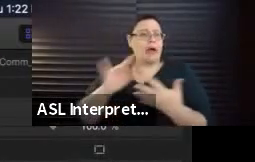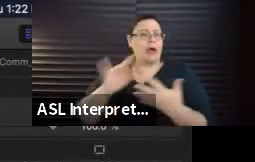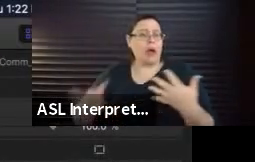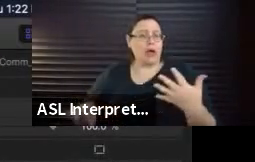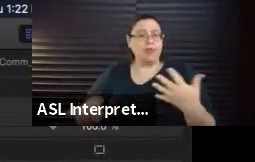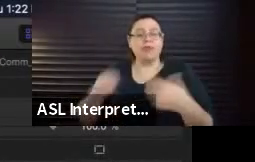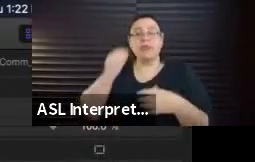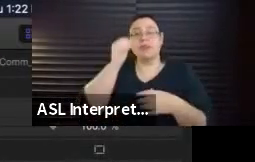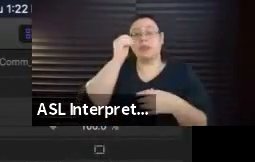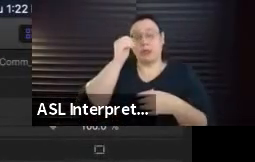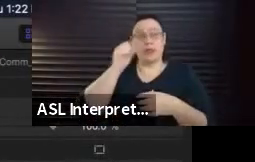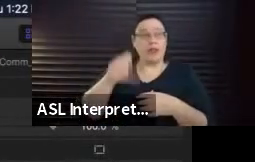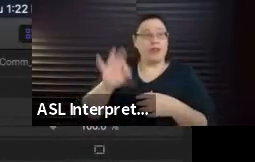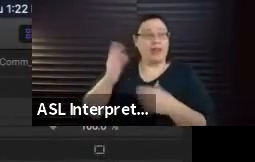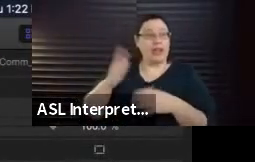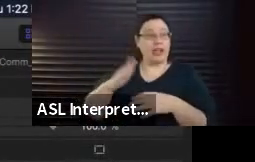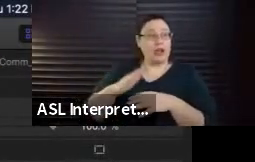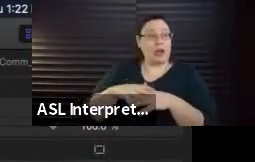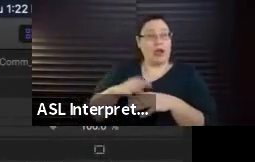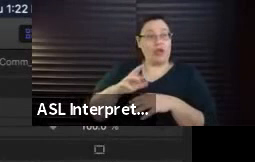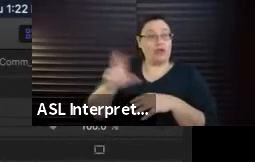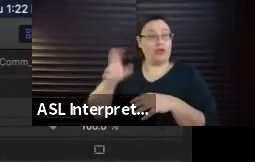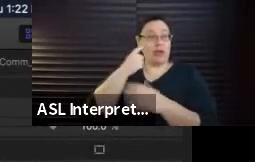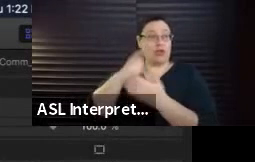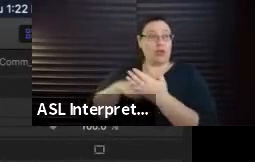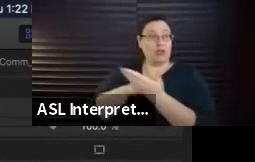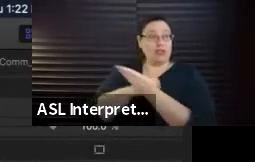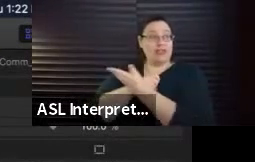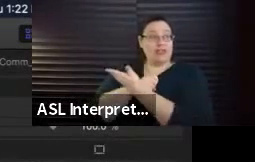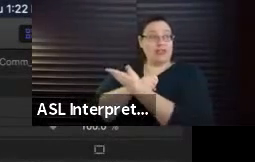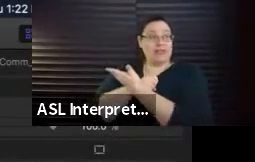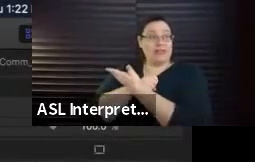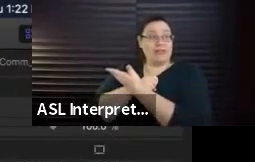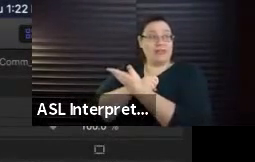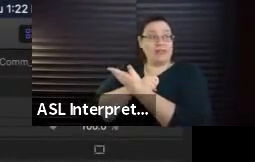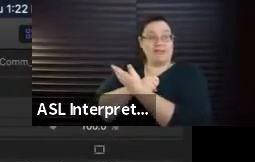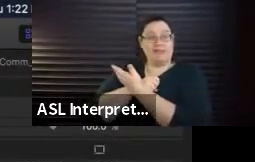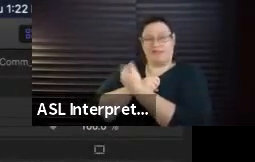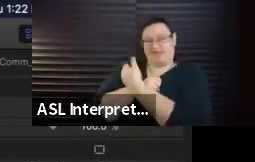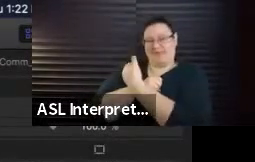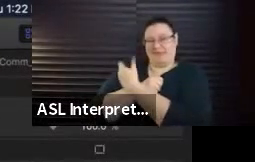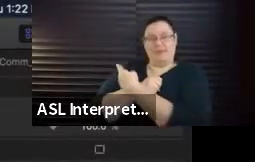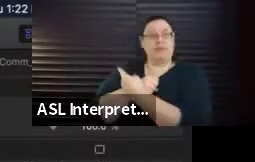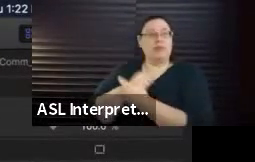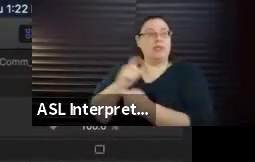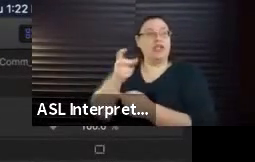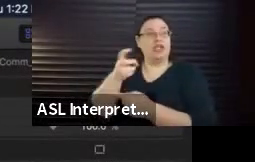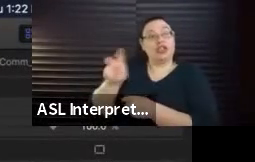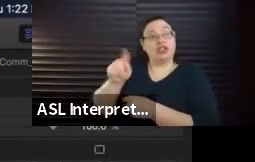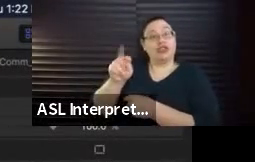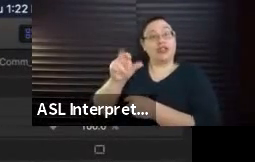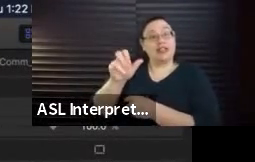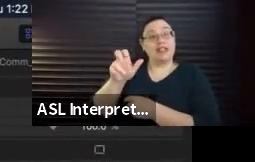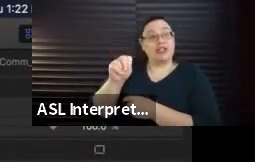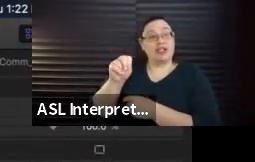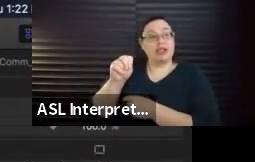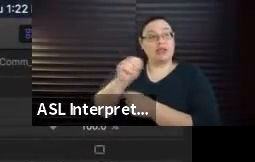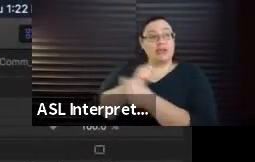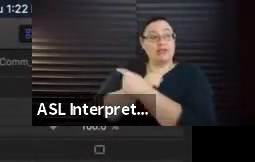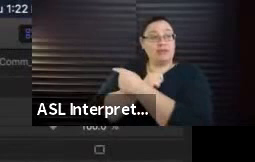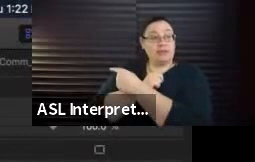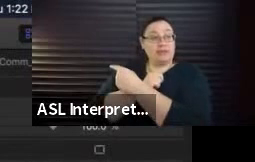find those over here on the right-hand side on the transitions browser. I'm gonna click this button here and you're gonna see